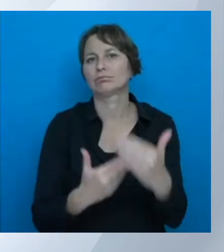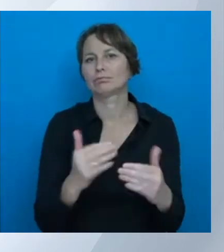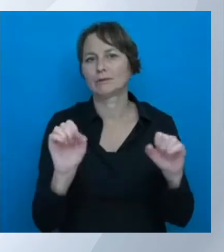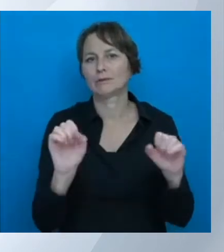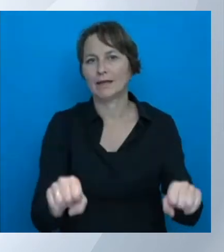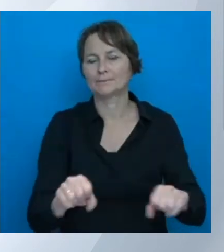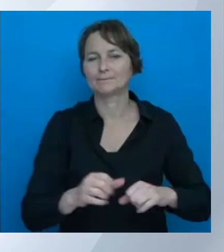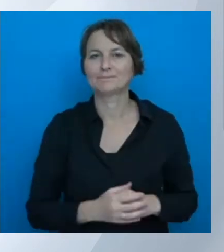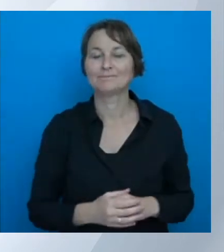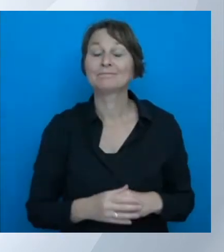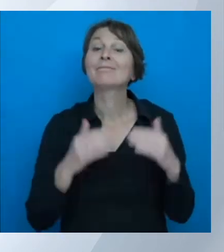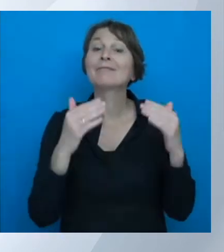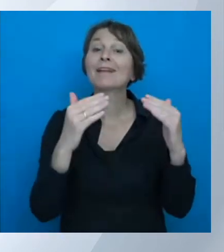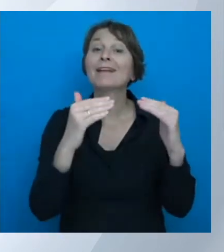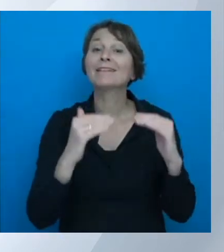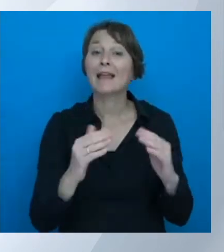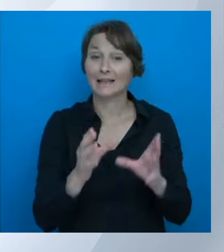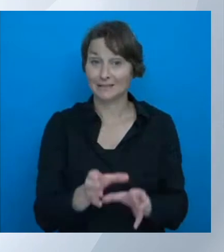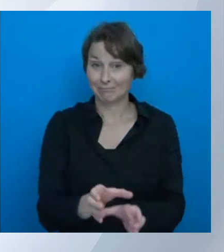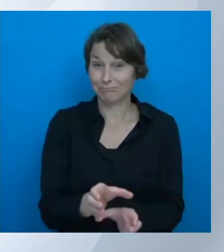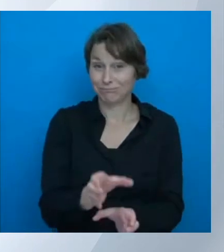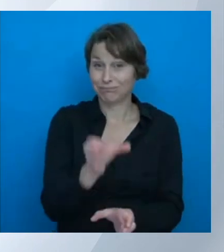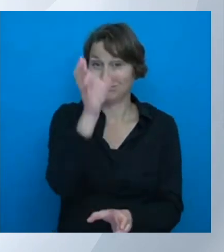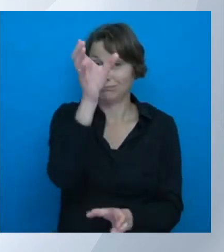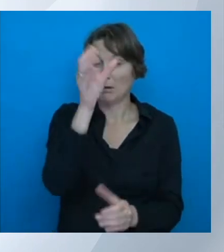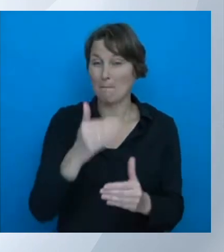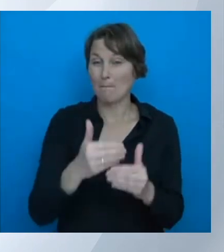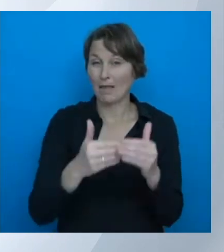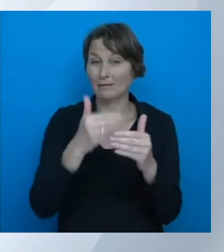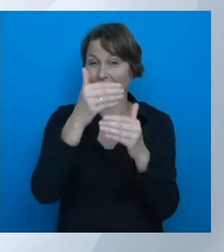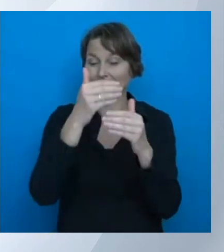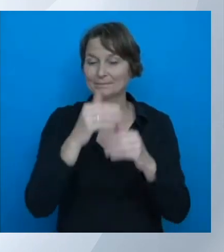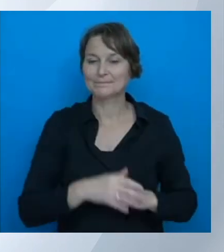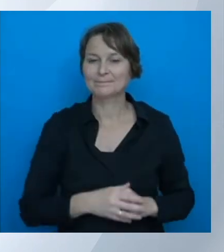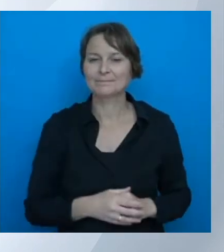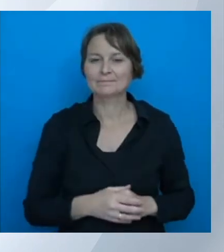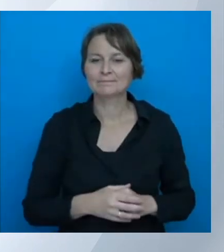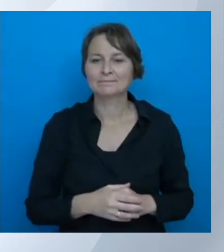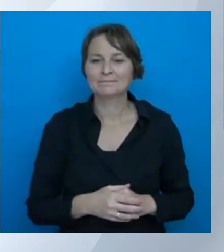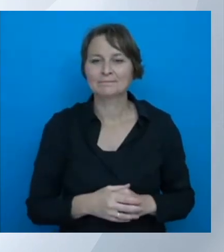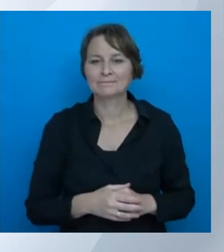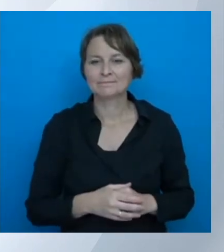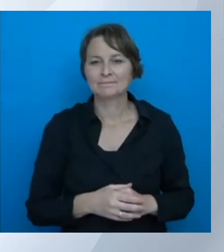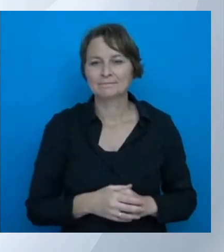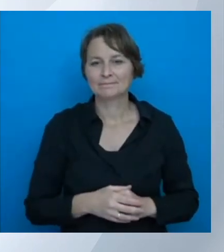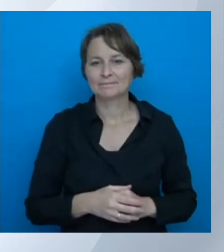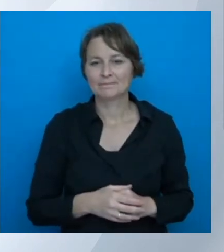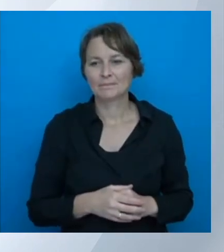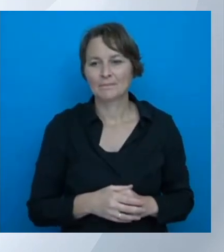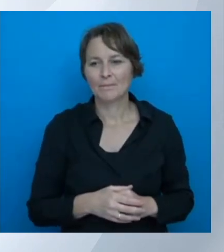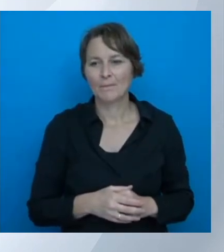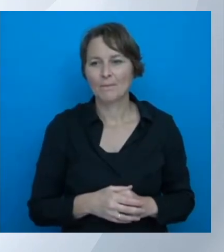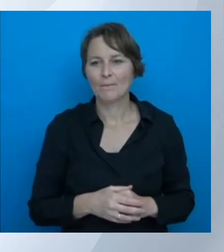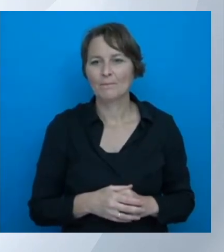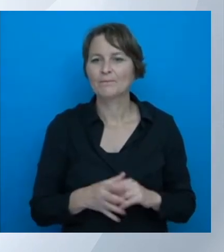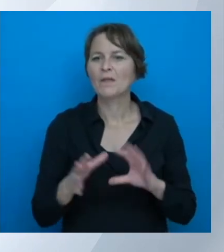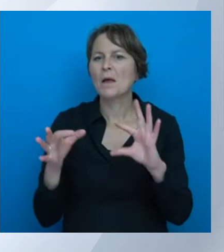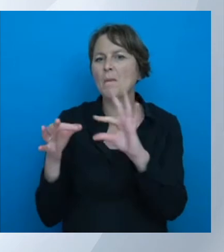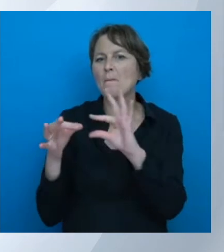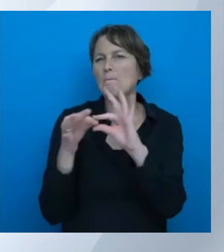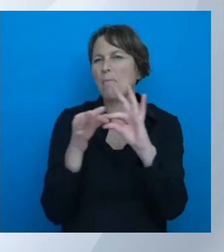Next building blocks is bindings. There are 2 kinds of bindings, input bindings and output